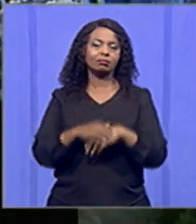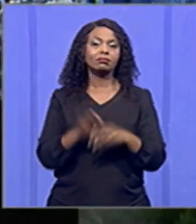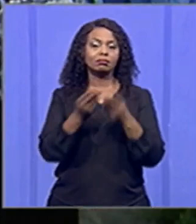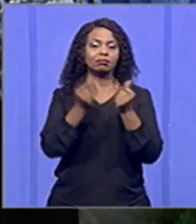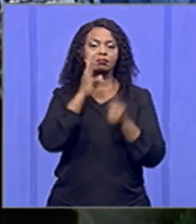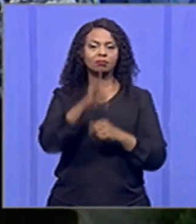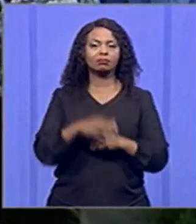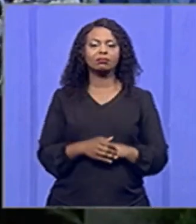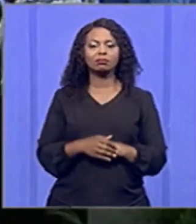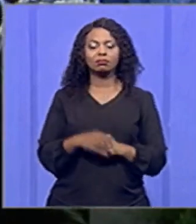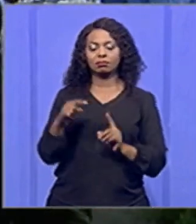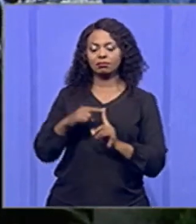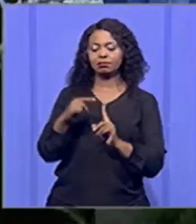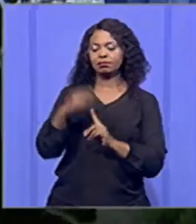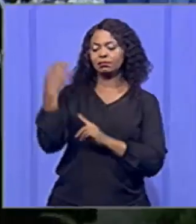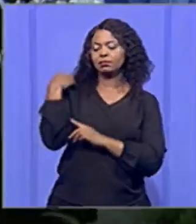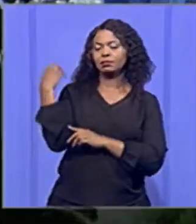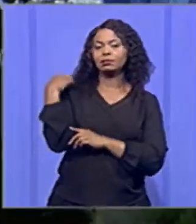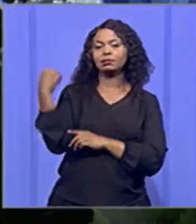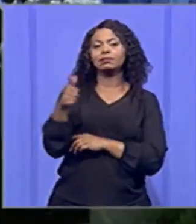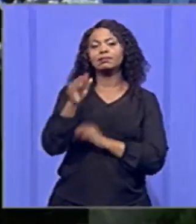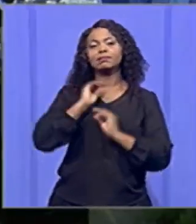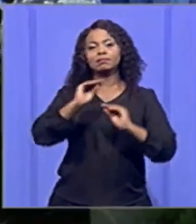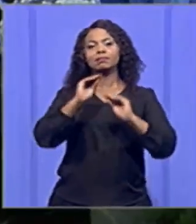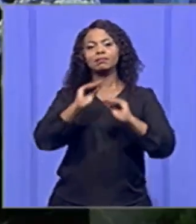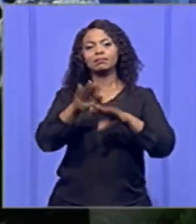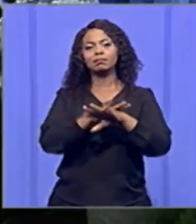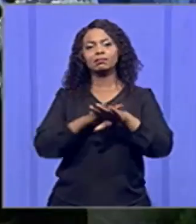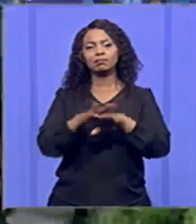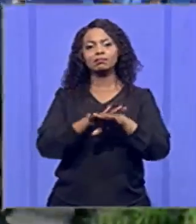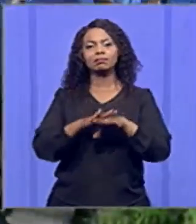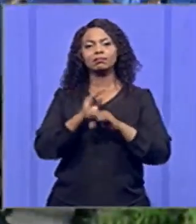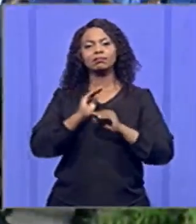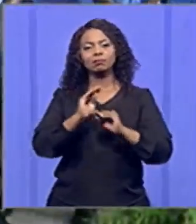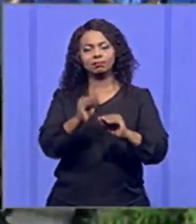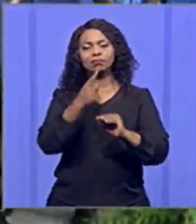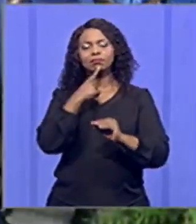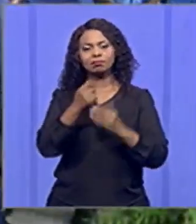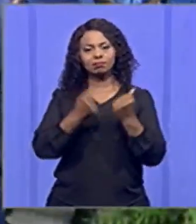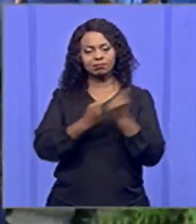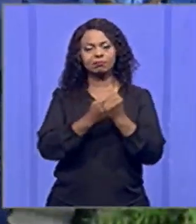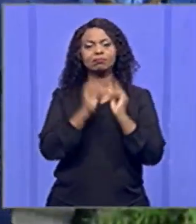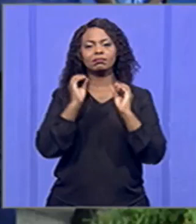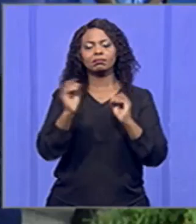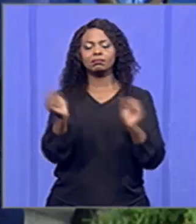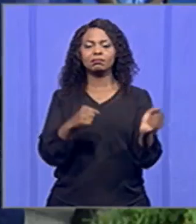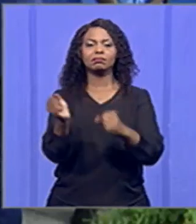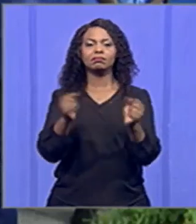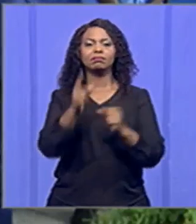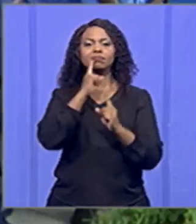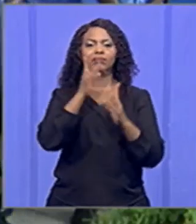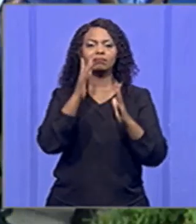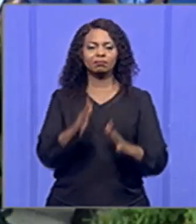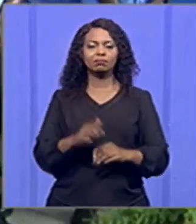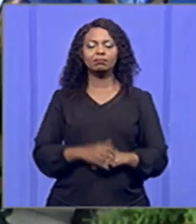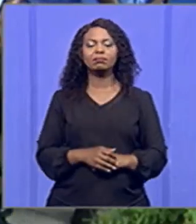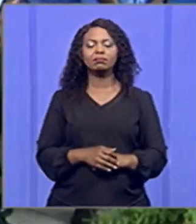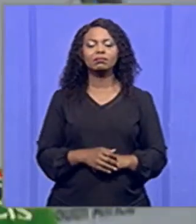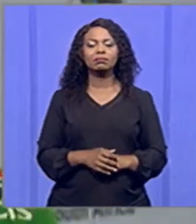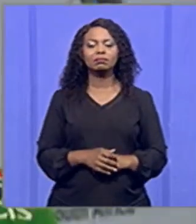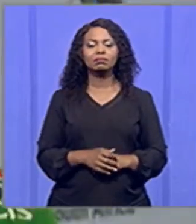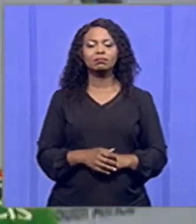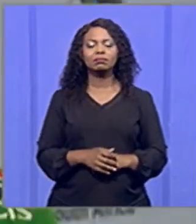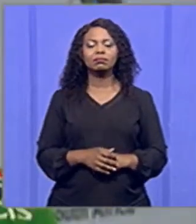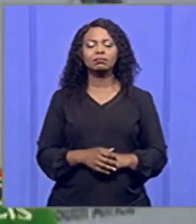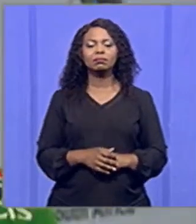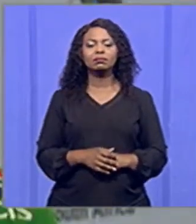motheo Enji Motshega a re maano a setse a le teng go tlamela barutwana ka tshegetso le go thapa barutabana. We are